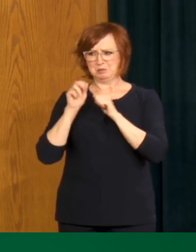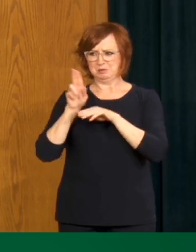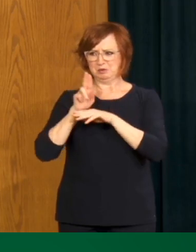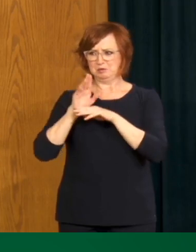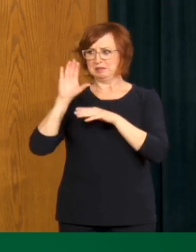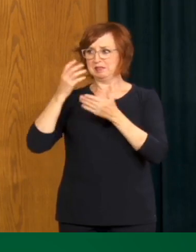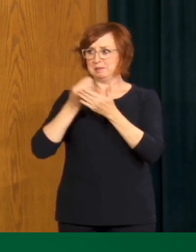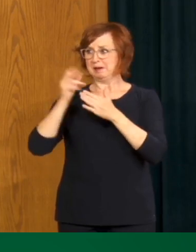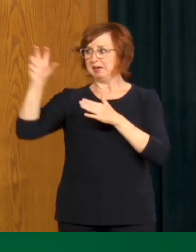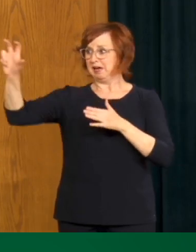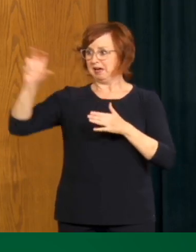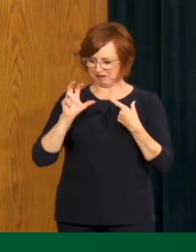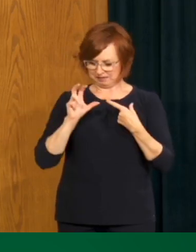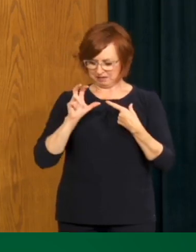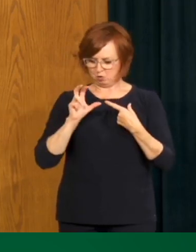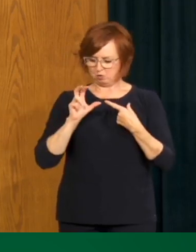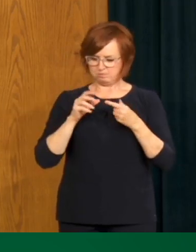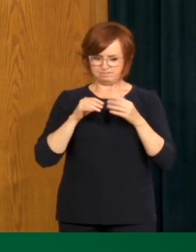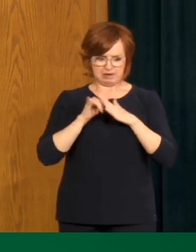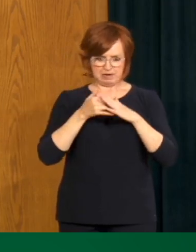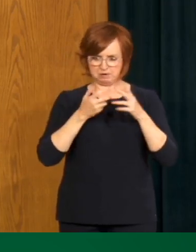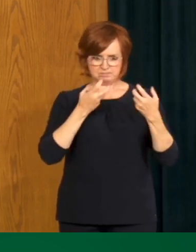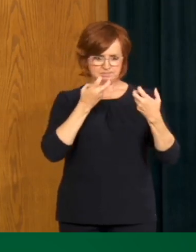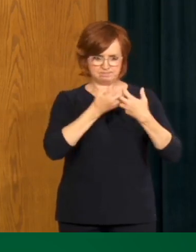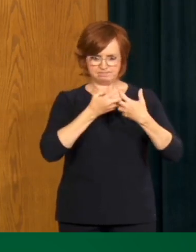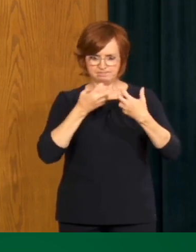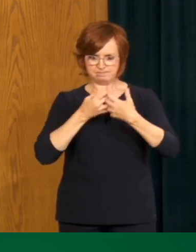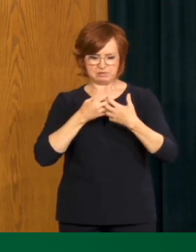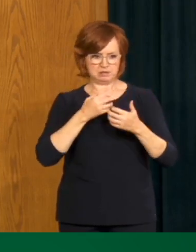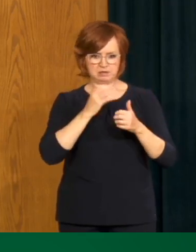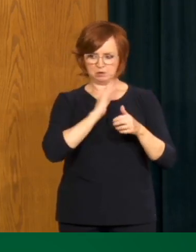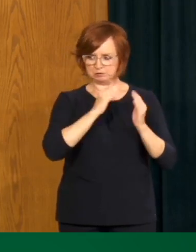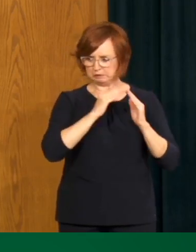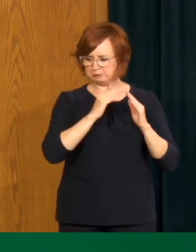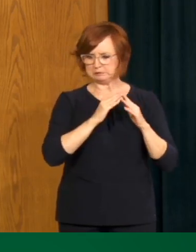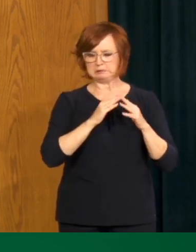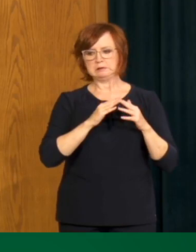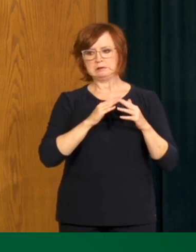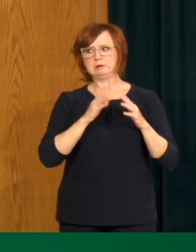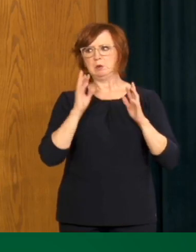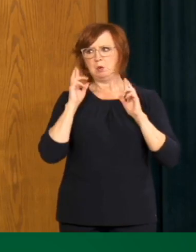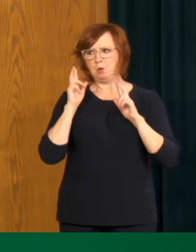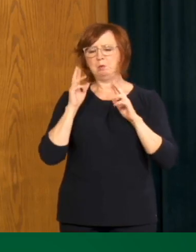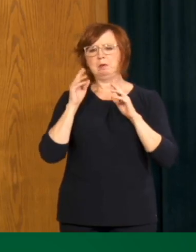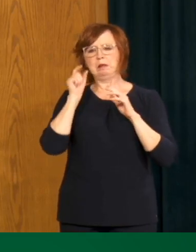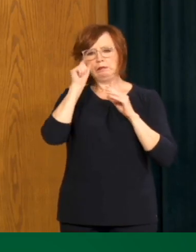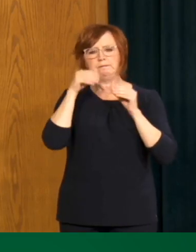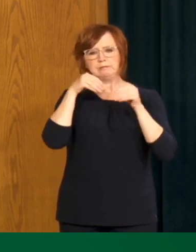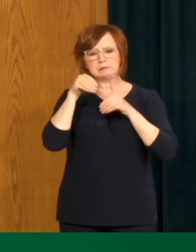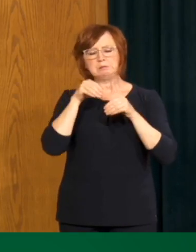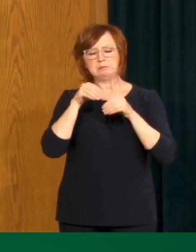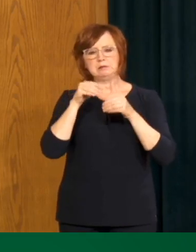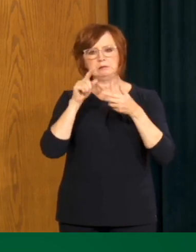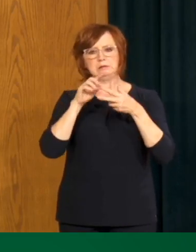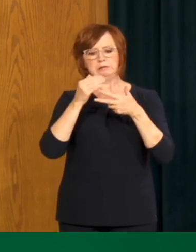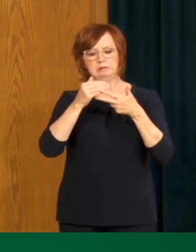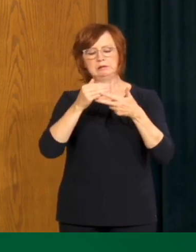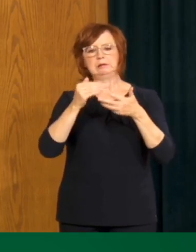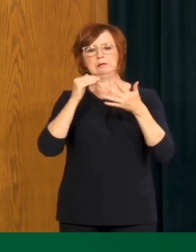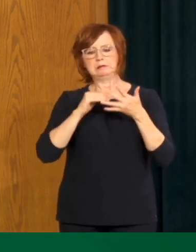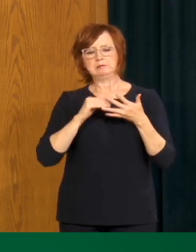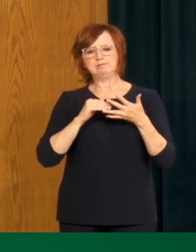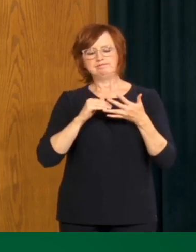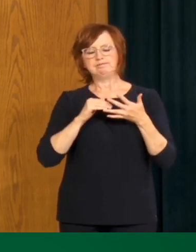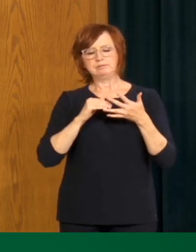this nation are able to utilize those dollars, and we'll await further notice. I think some of the